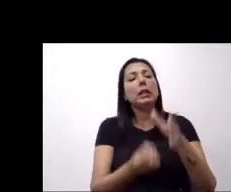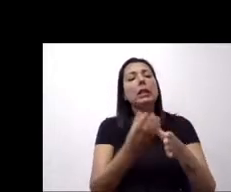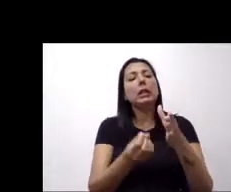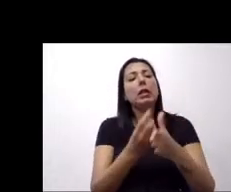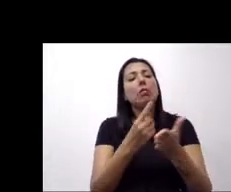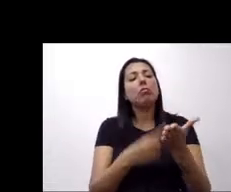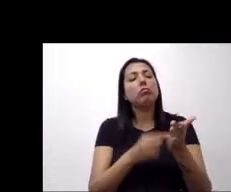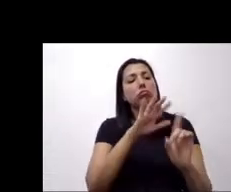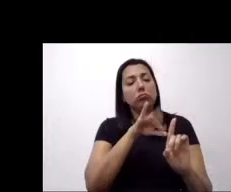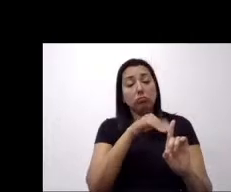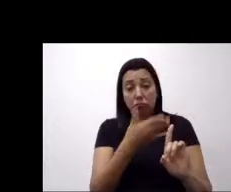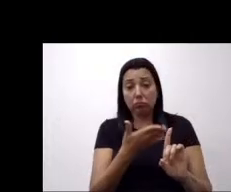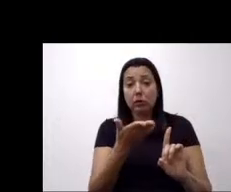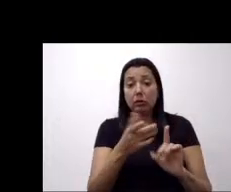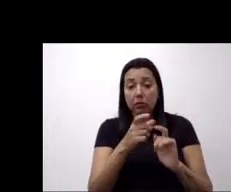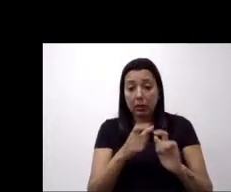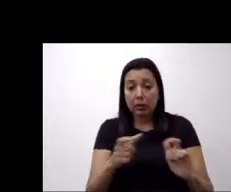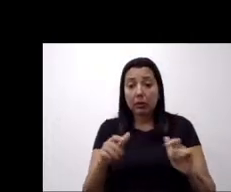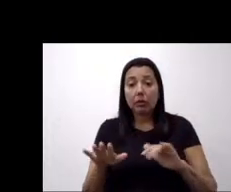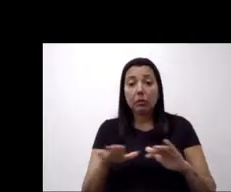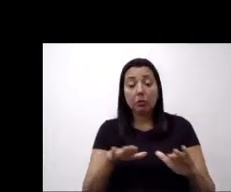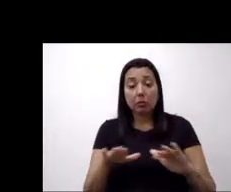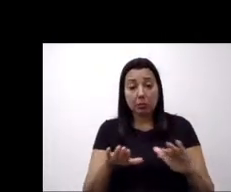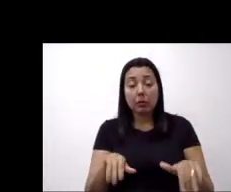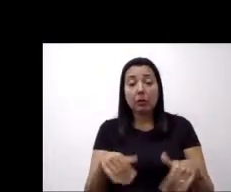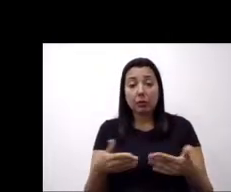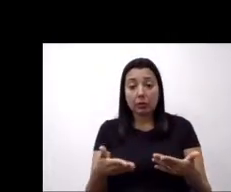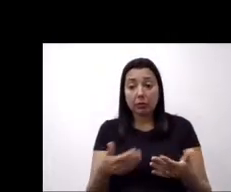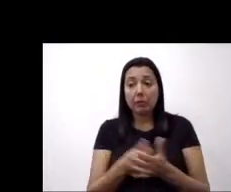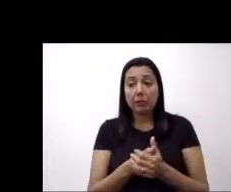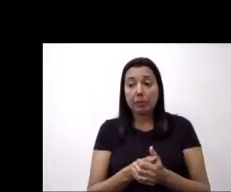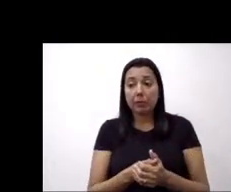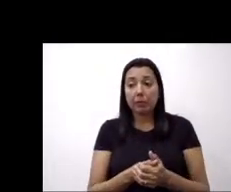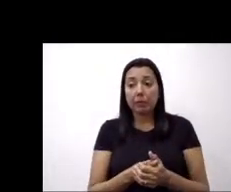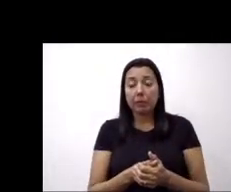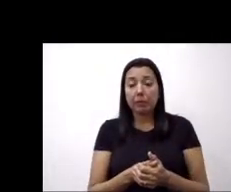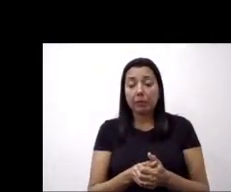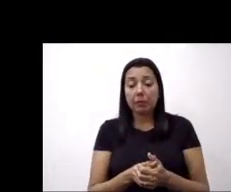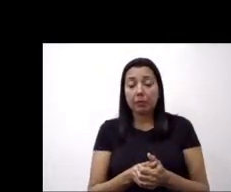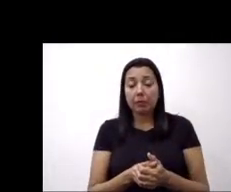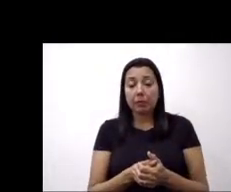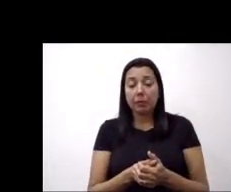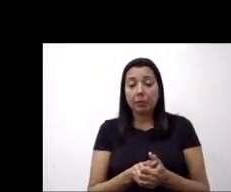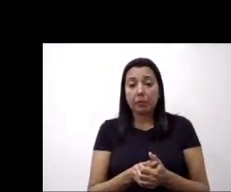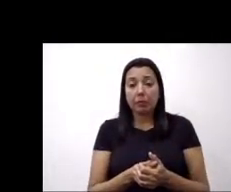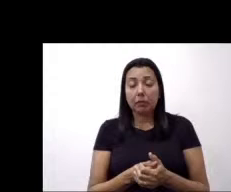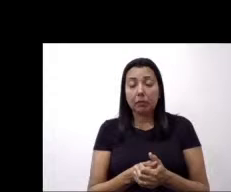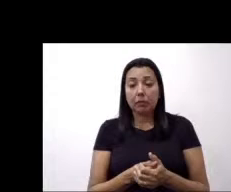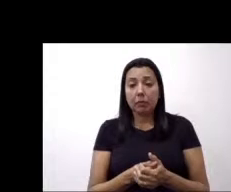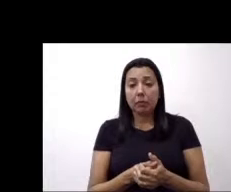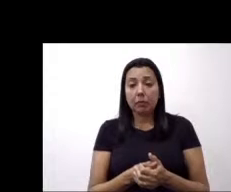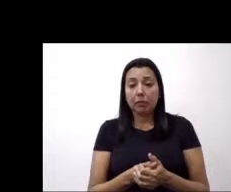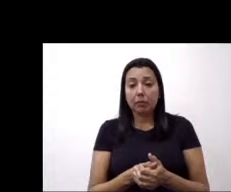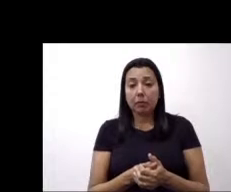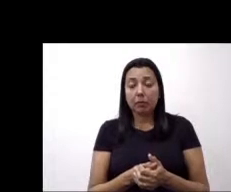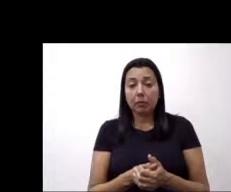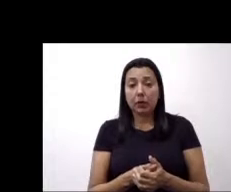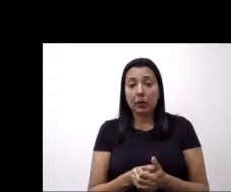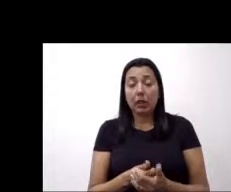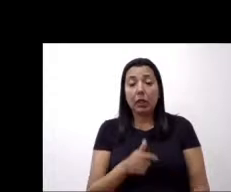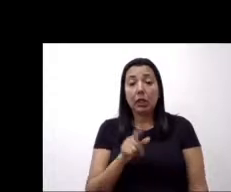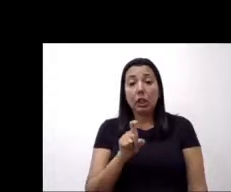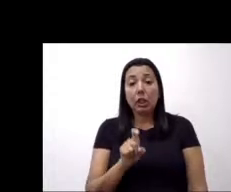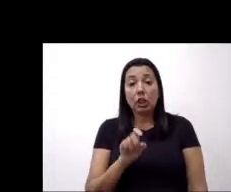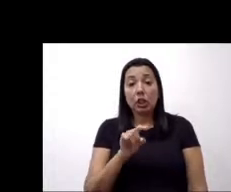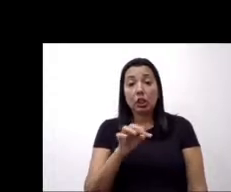mobilization against shale gas, and this mobilization provoke a mediatic agenda